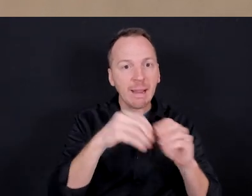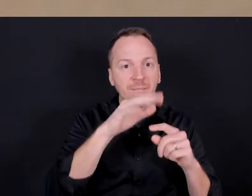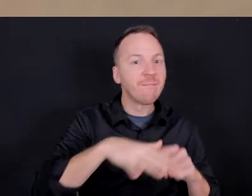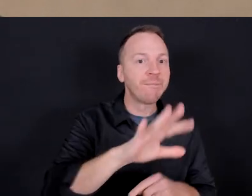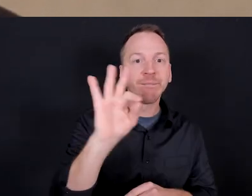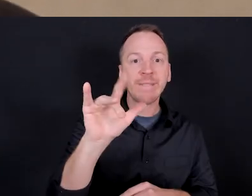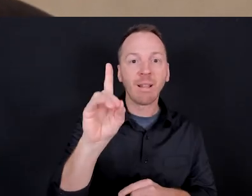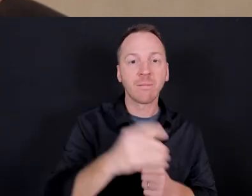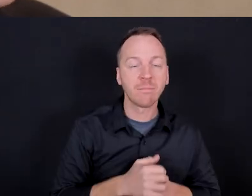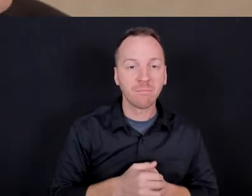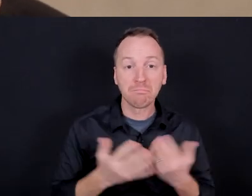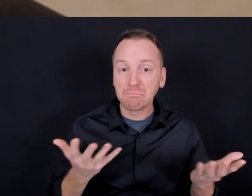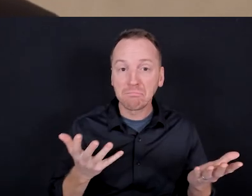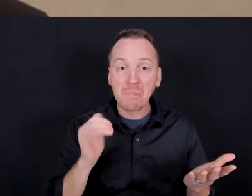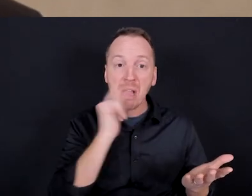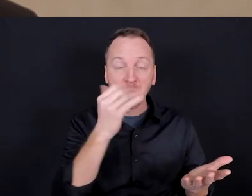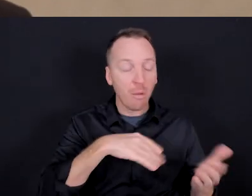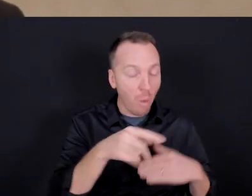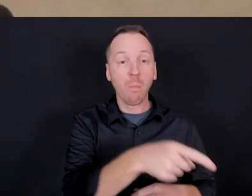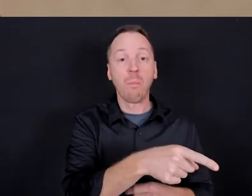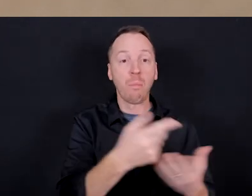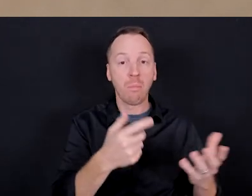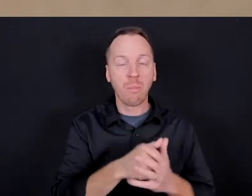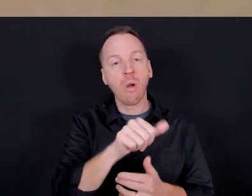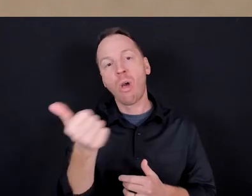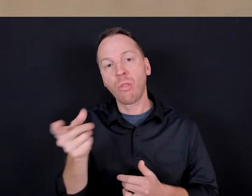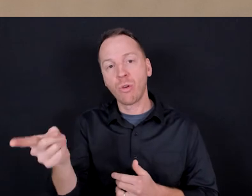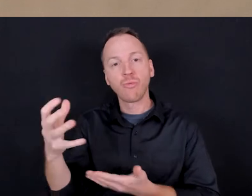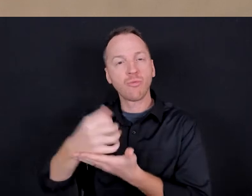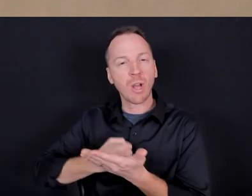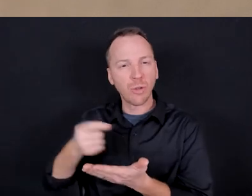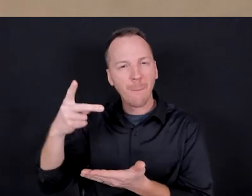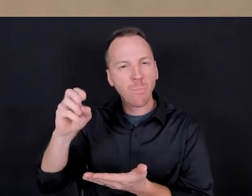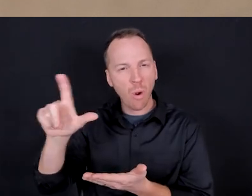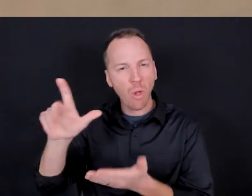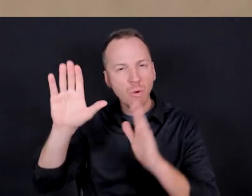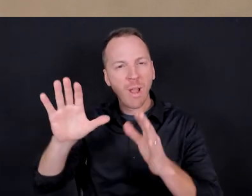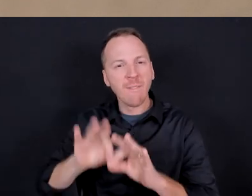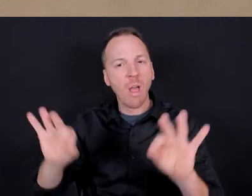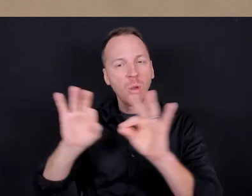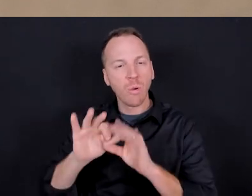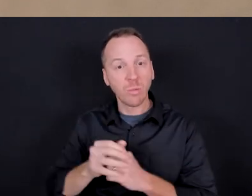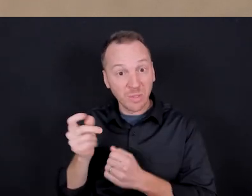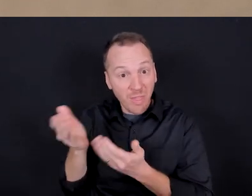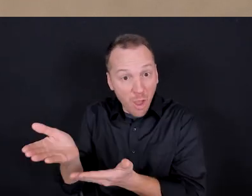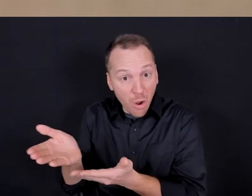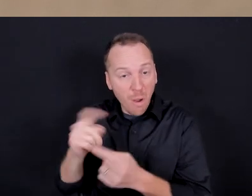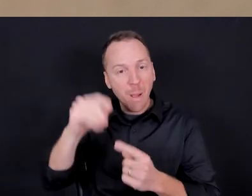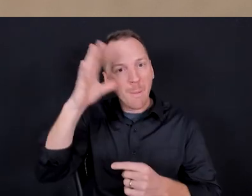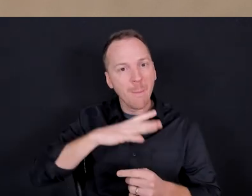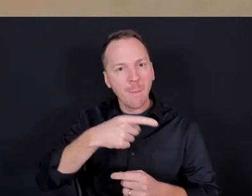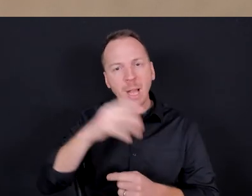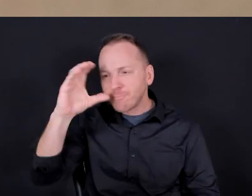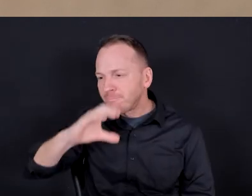field, apparently by accident. And the other treasure, that pearl of great value, was found by a